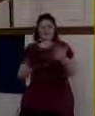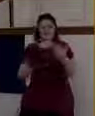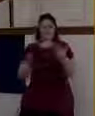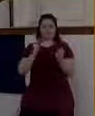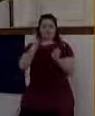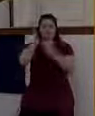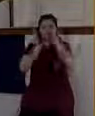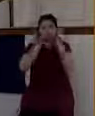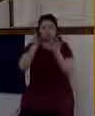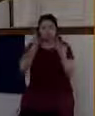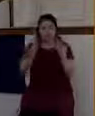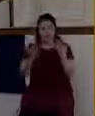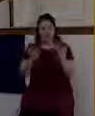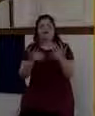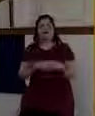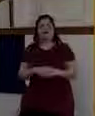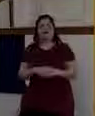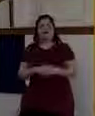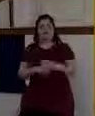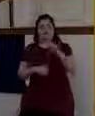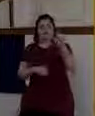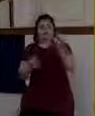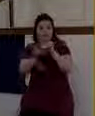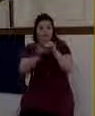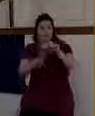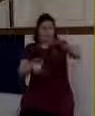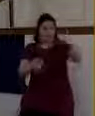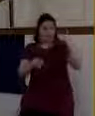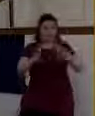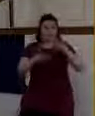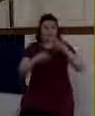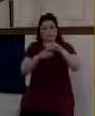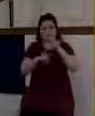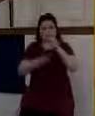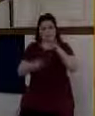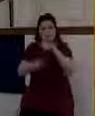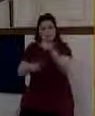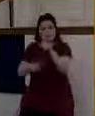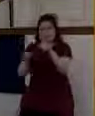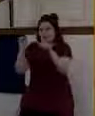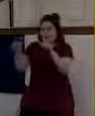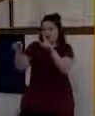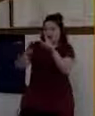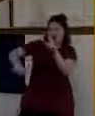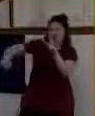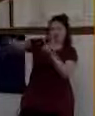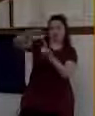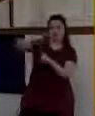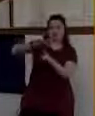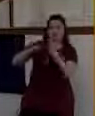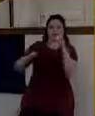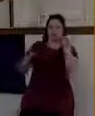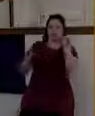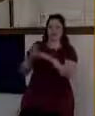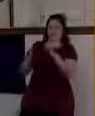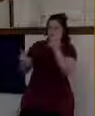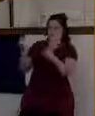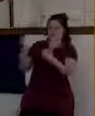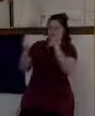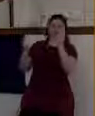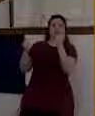but everyone in that location, everyone in that locale, in the city of Bethel, and that altar were all included in that refusal, which